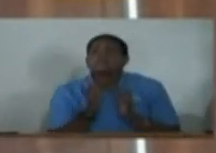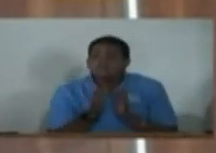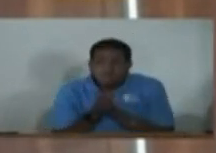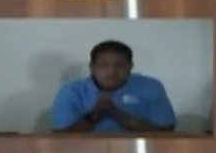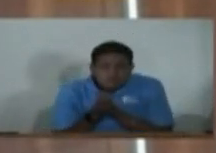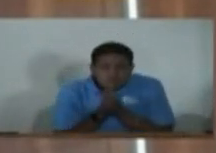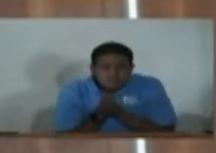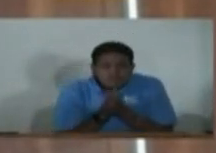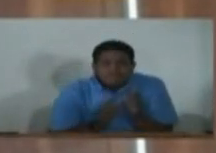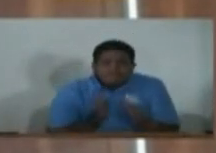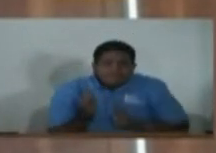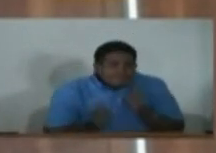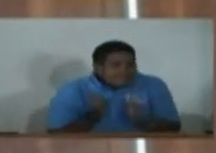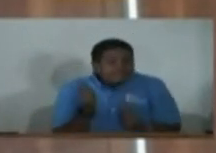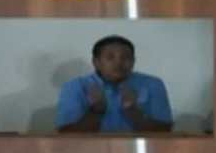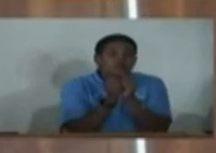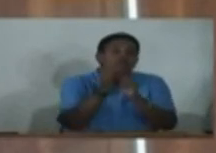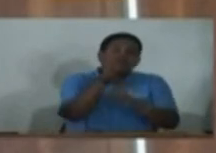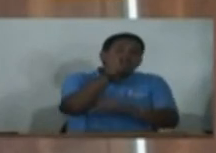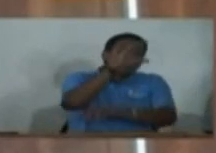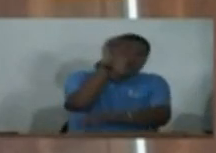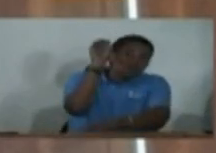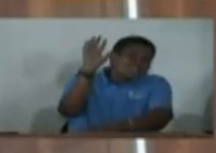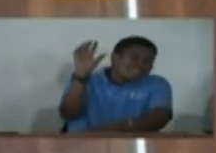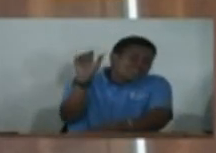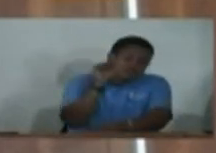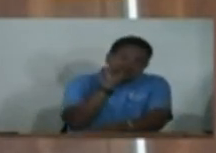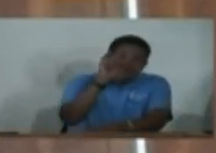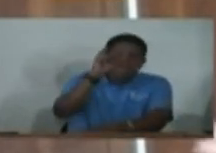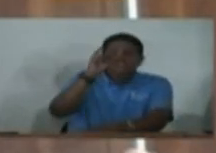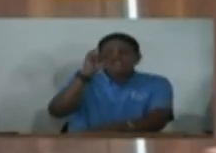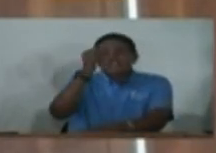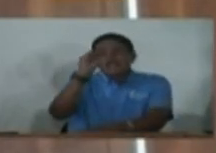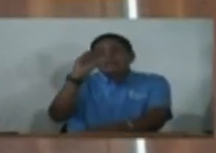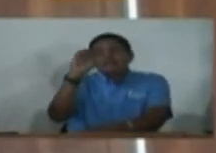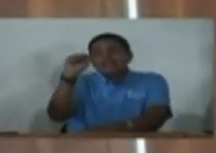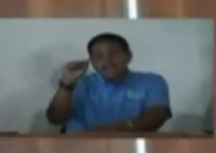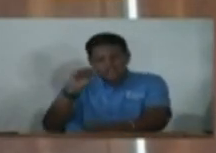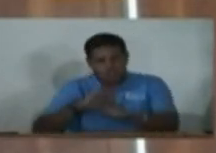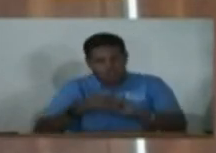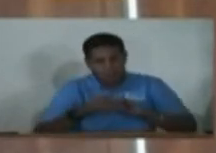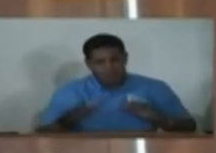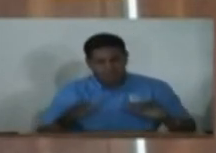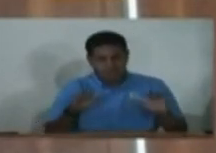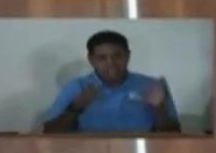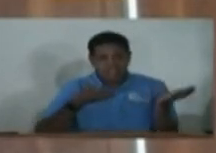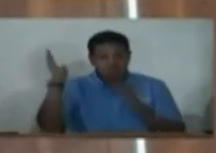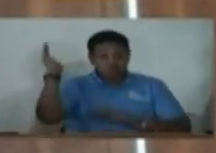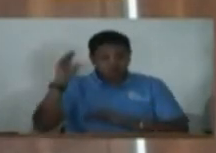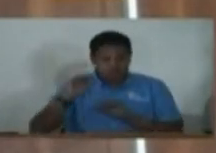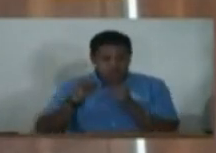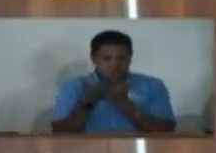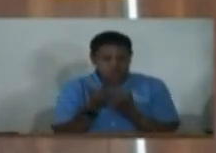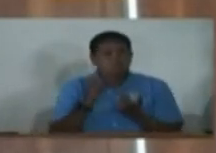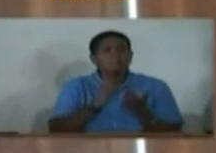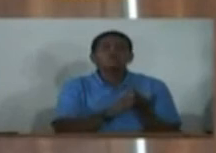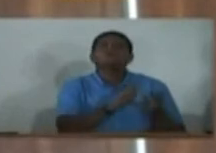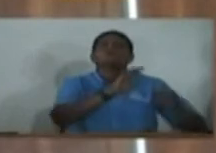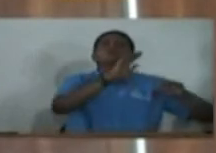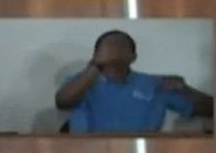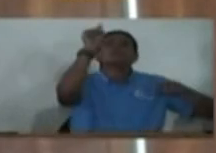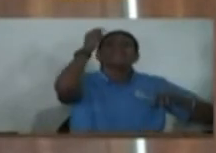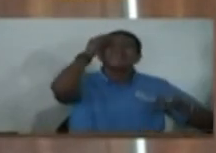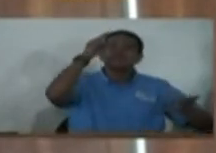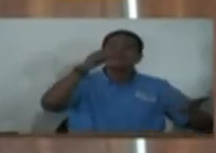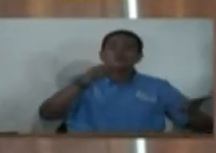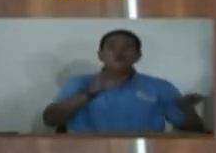in earnest, with the private sector organization, the JMEA, and the government to really come out of this